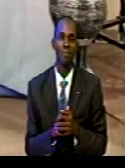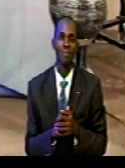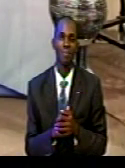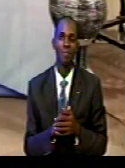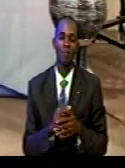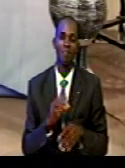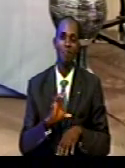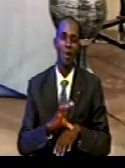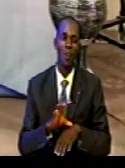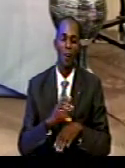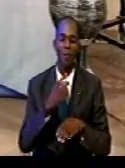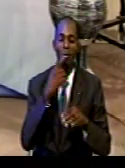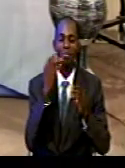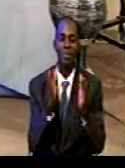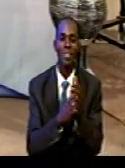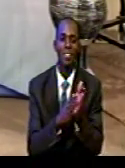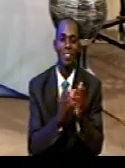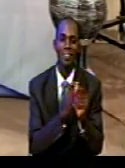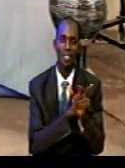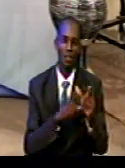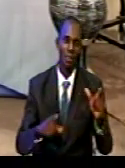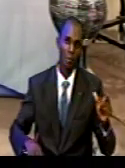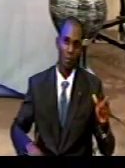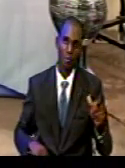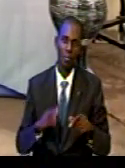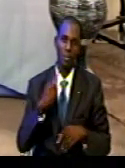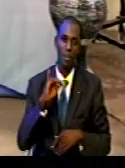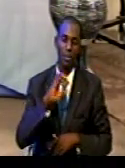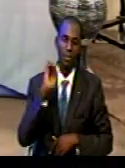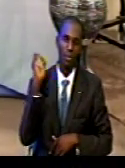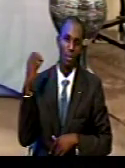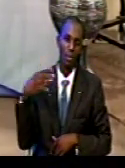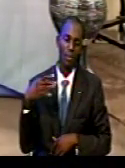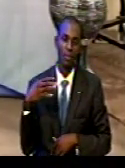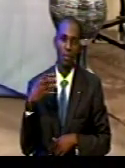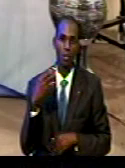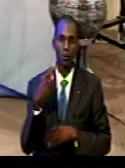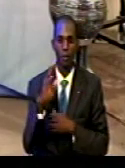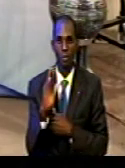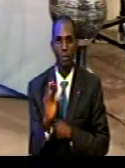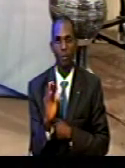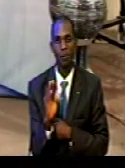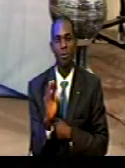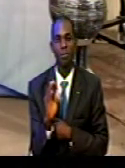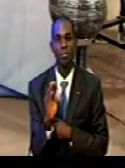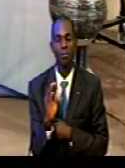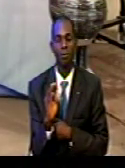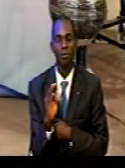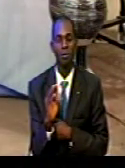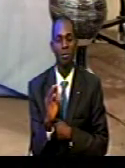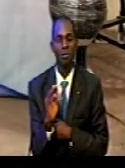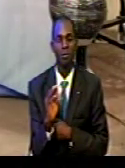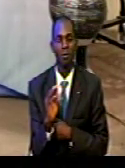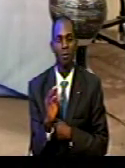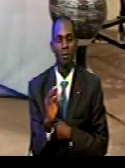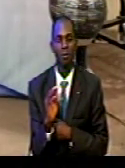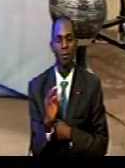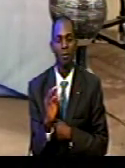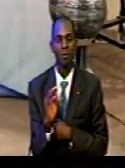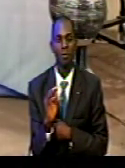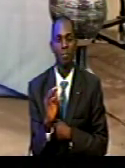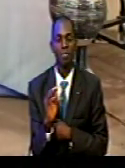Church, praise the Lord. Church, praise the Lord. By the grace of God, my